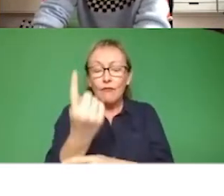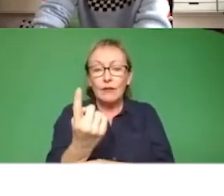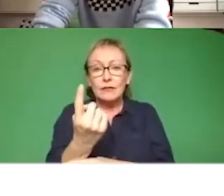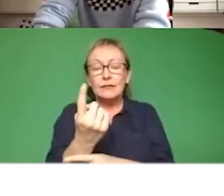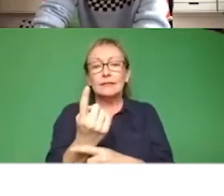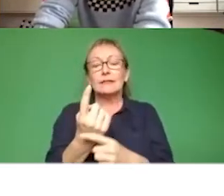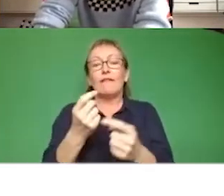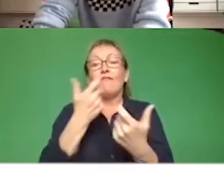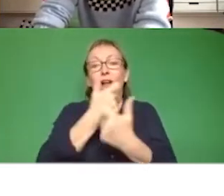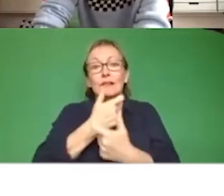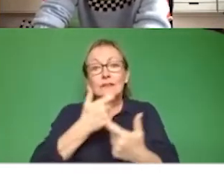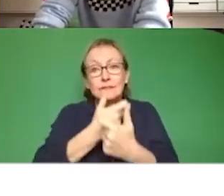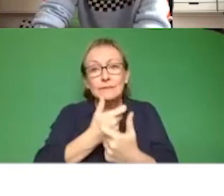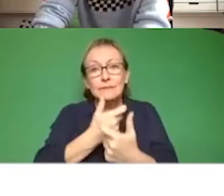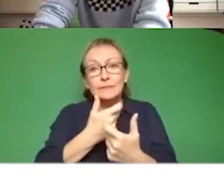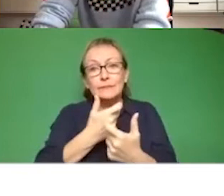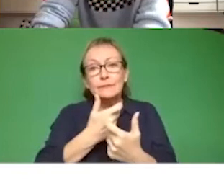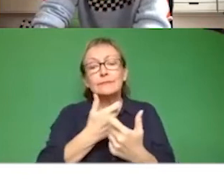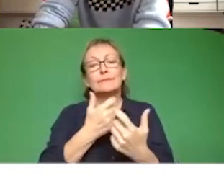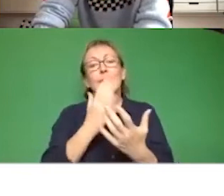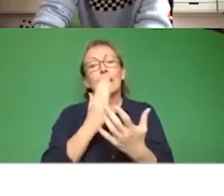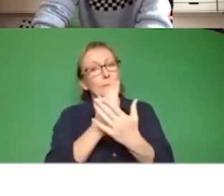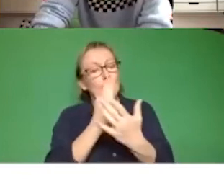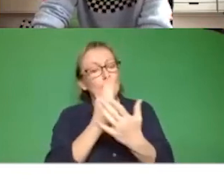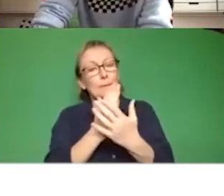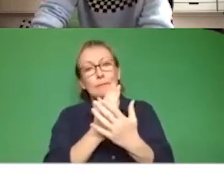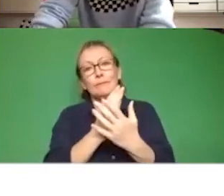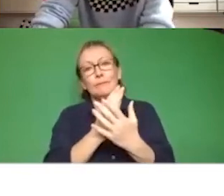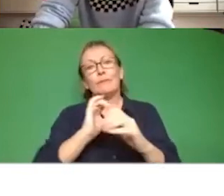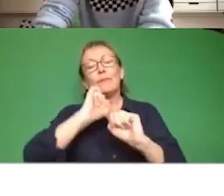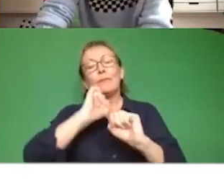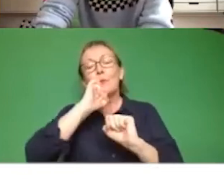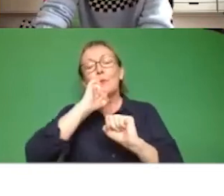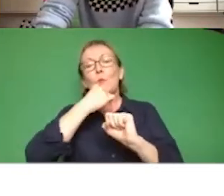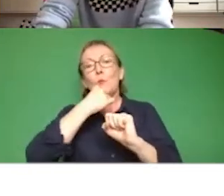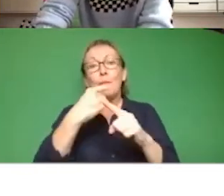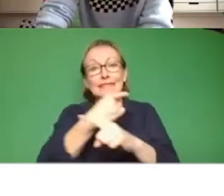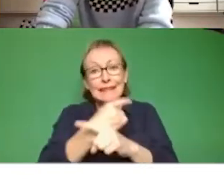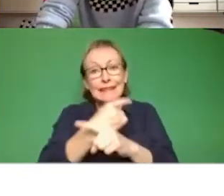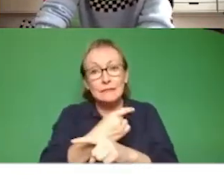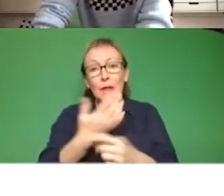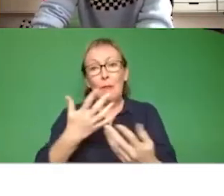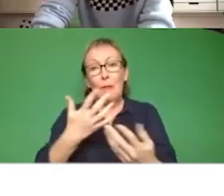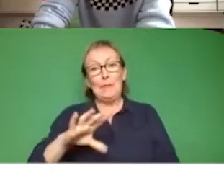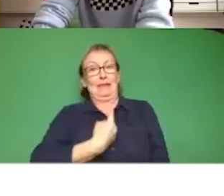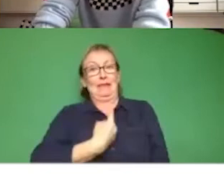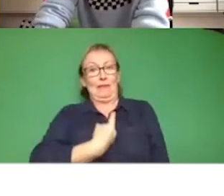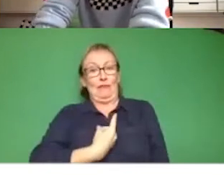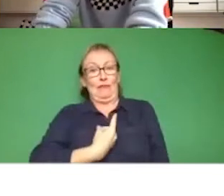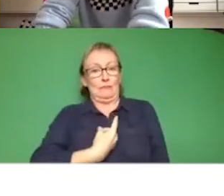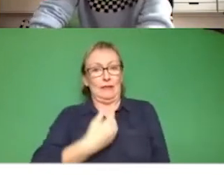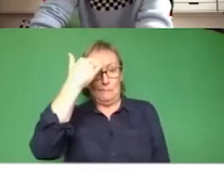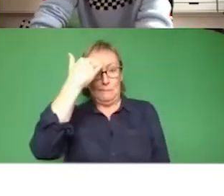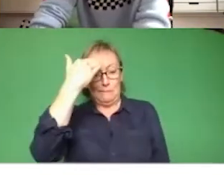fun with it. You know, really, it is just, you'll make a few blunders. I'm sure I've worn crazy jumpers on my legs before and looked